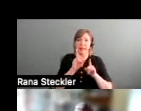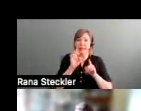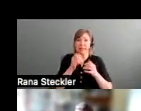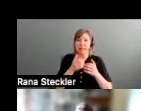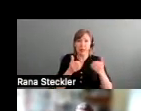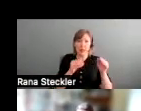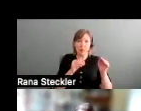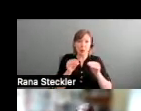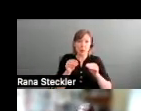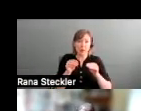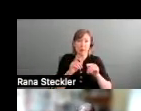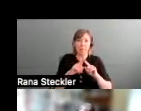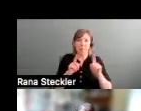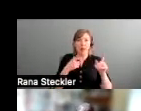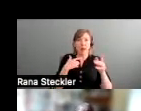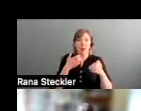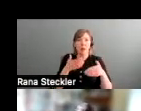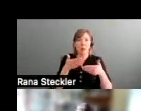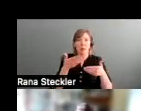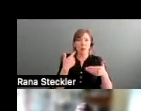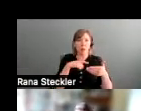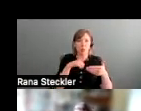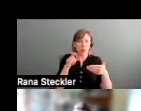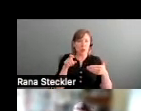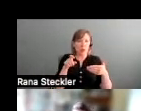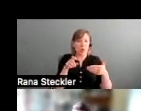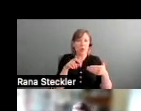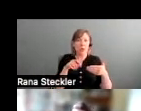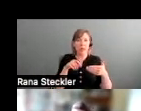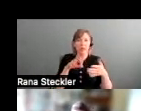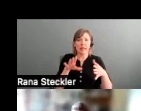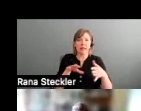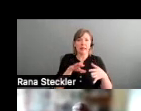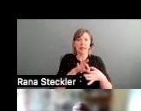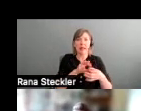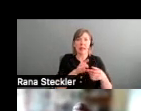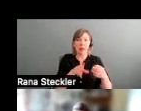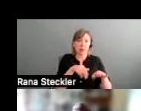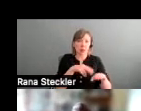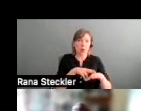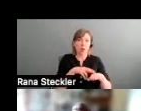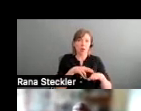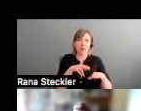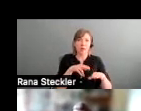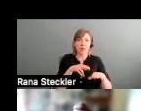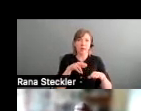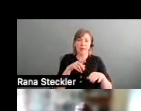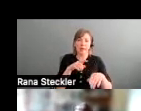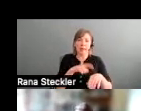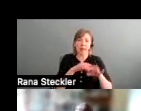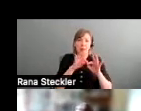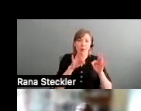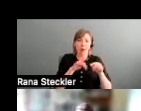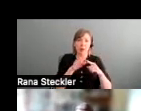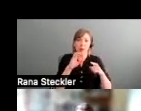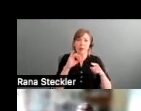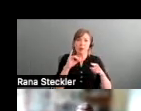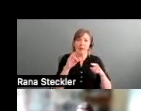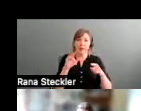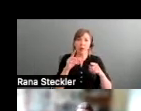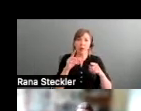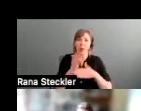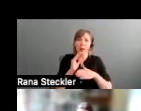movement, but I want to propose that we should. It's connected, of course, in time frame to the civil rights movement.